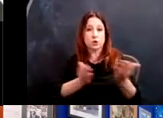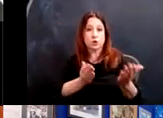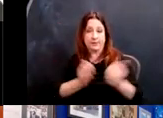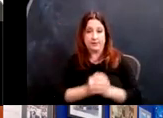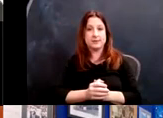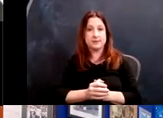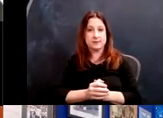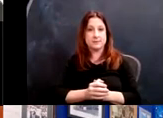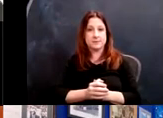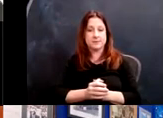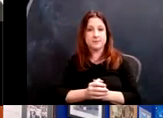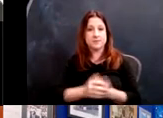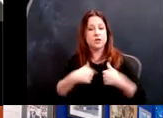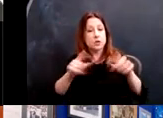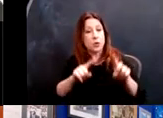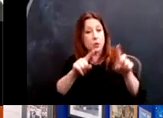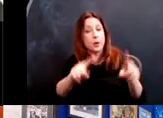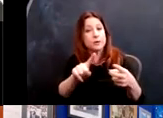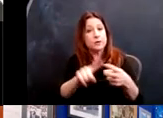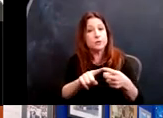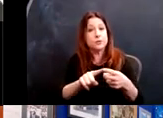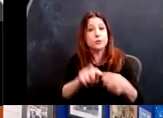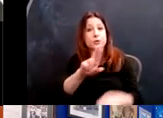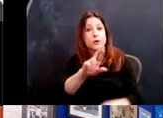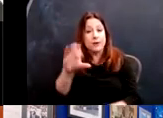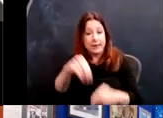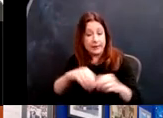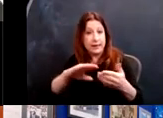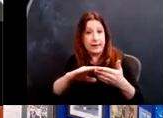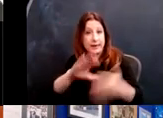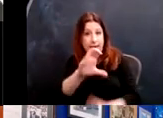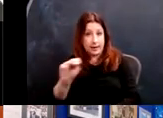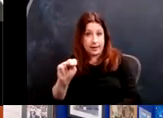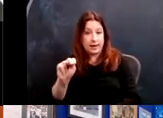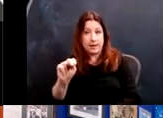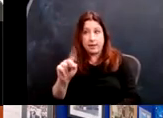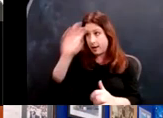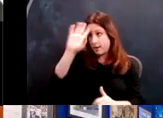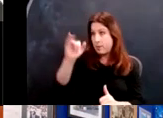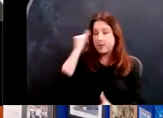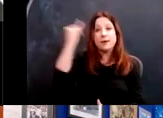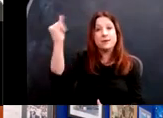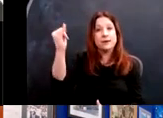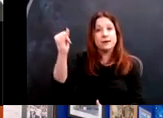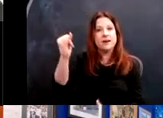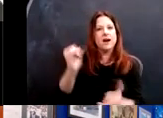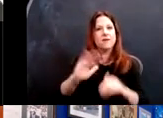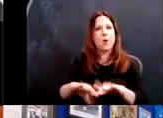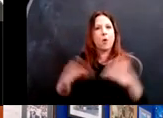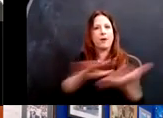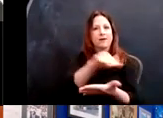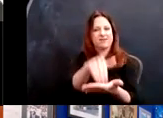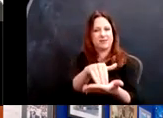to the recovery community in Connecticut. They came up with the idea of a recovery community center. We opened our first one